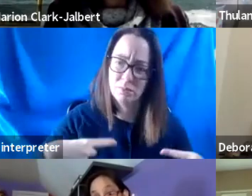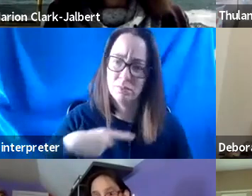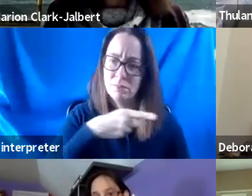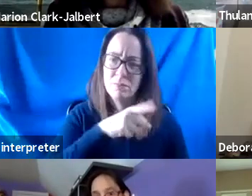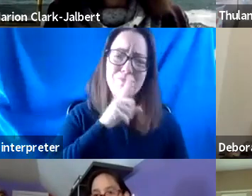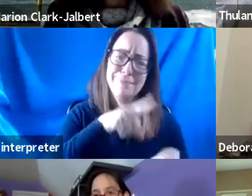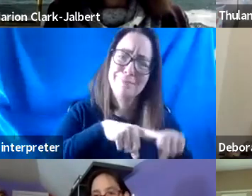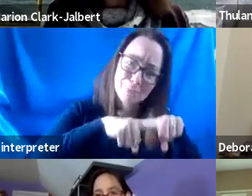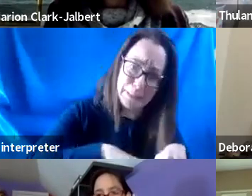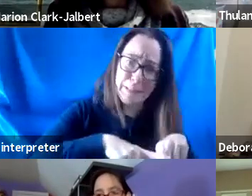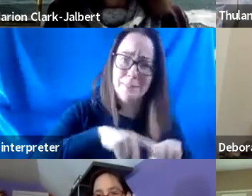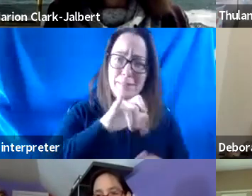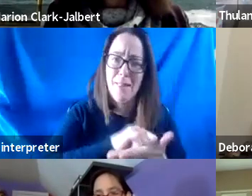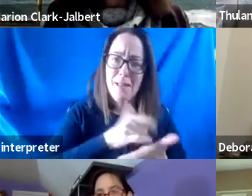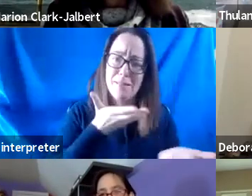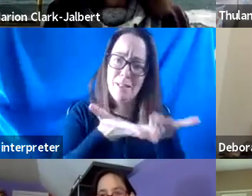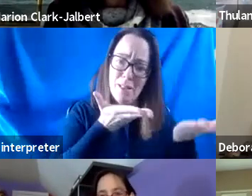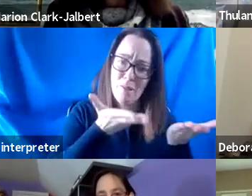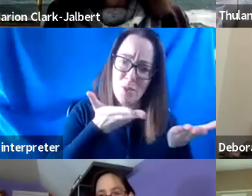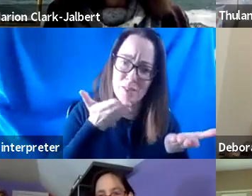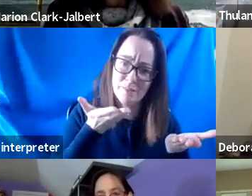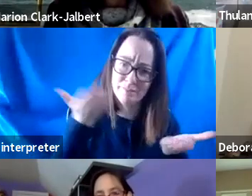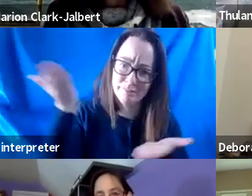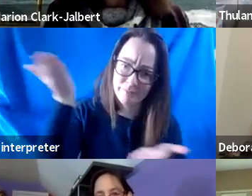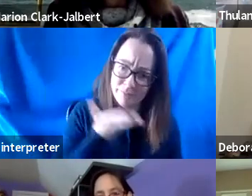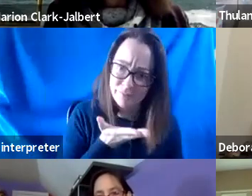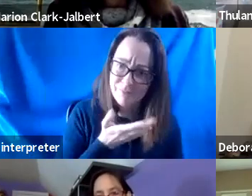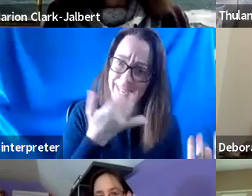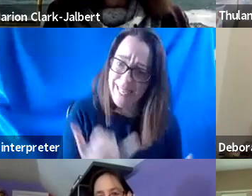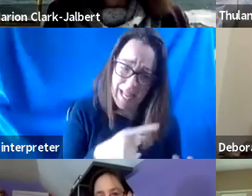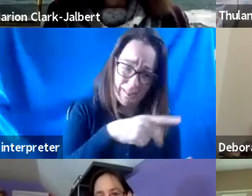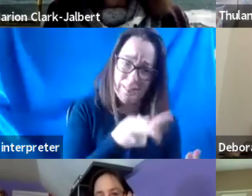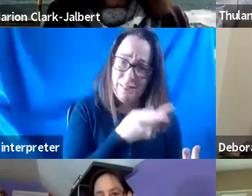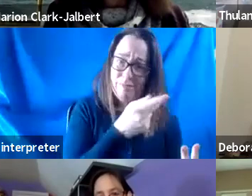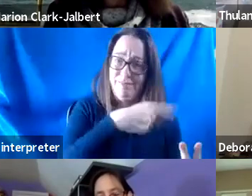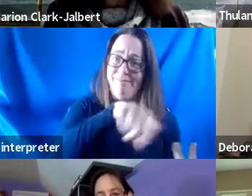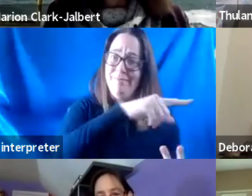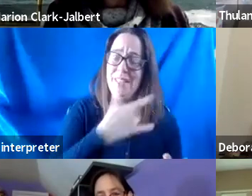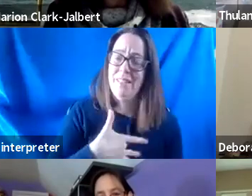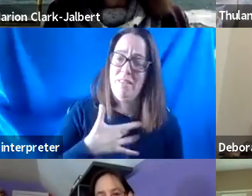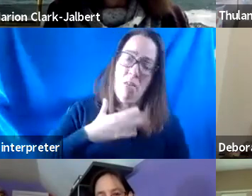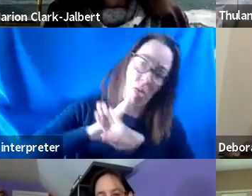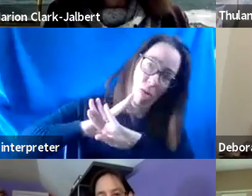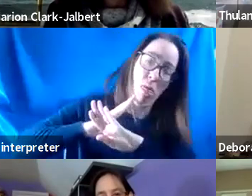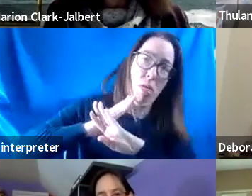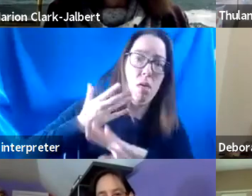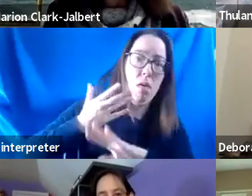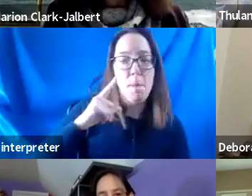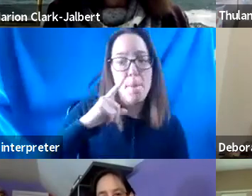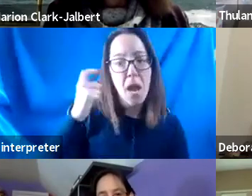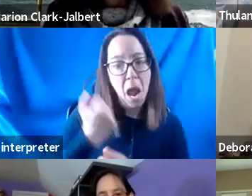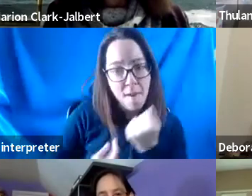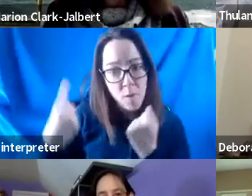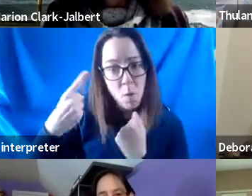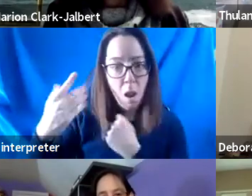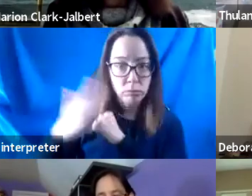been having a hard time now getting deliveries because everybody else is now calling for delivery. And so because,